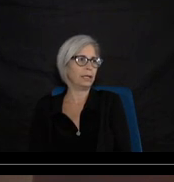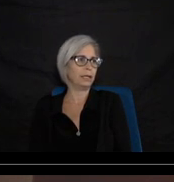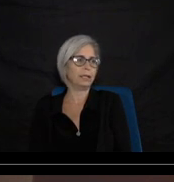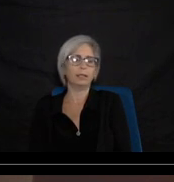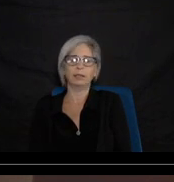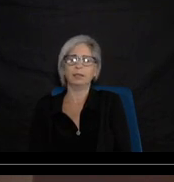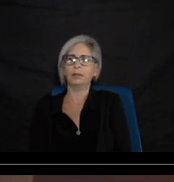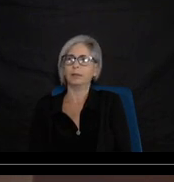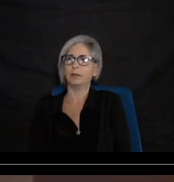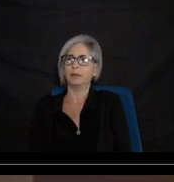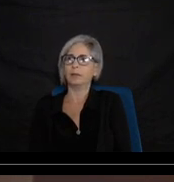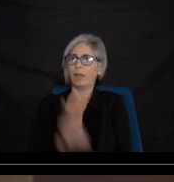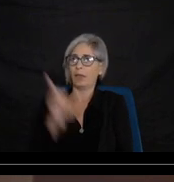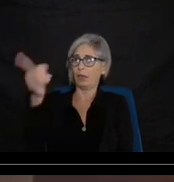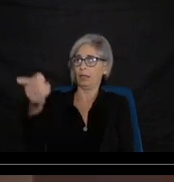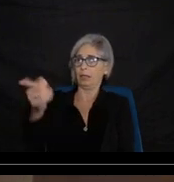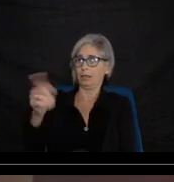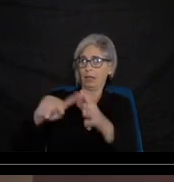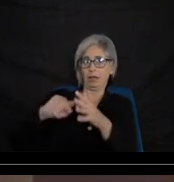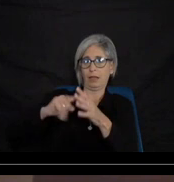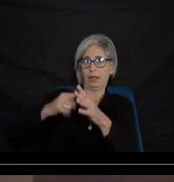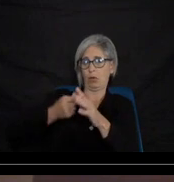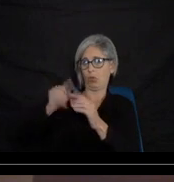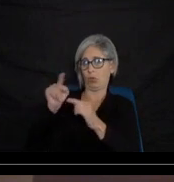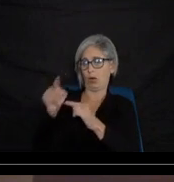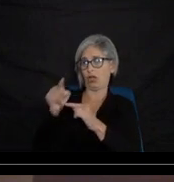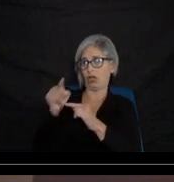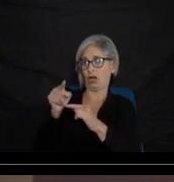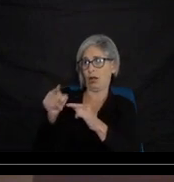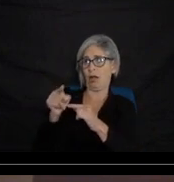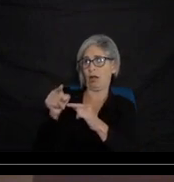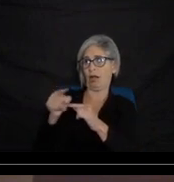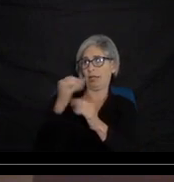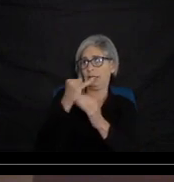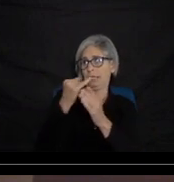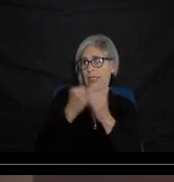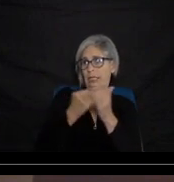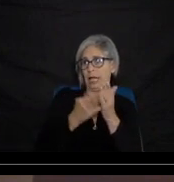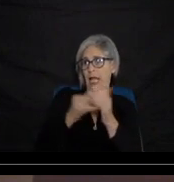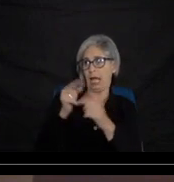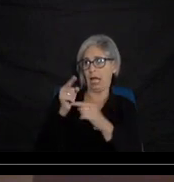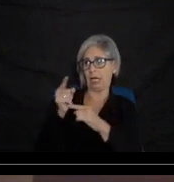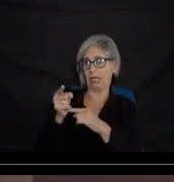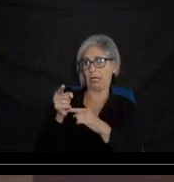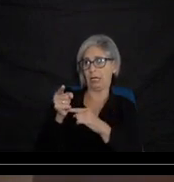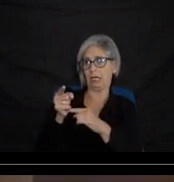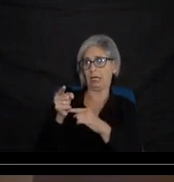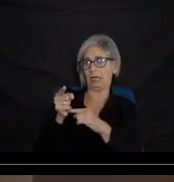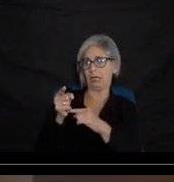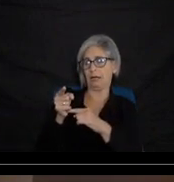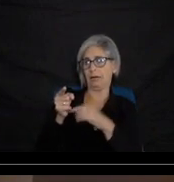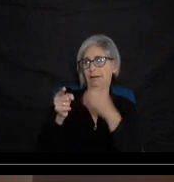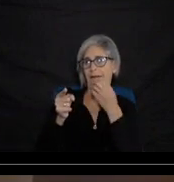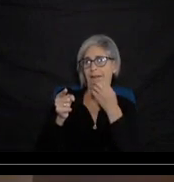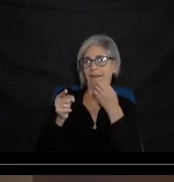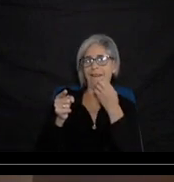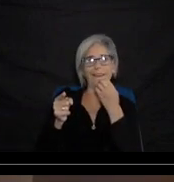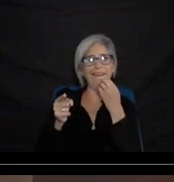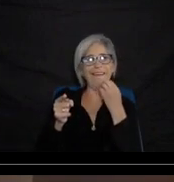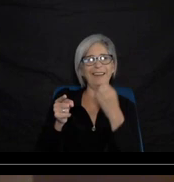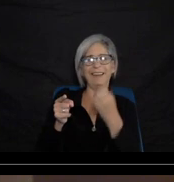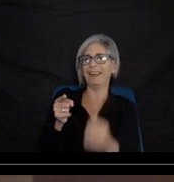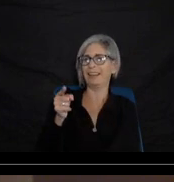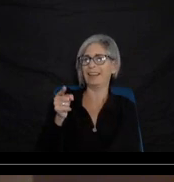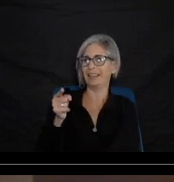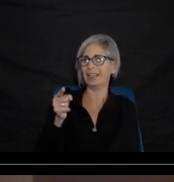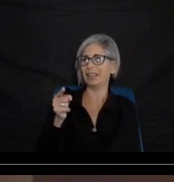So this is the original as it was originally designed. So I'll give you a minute and then we'll